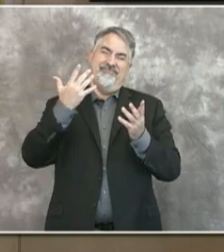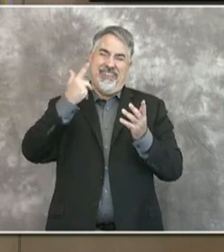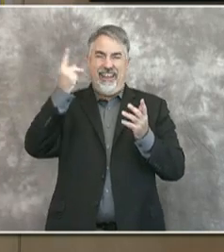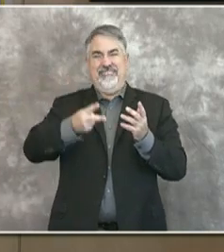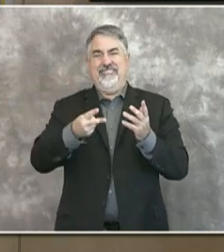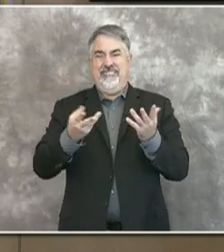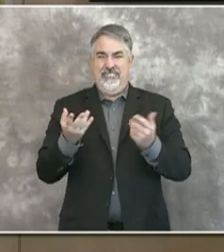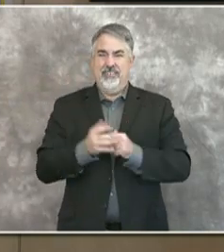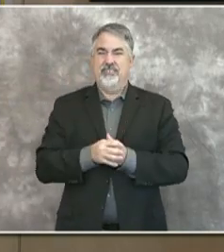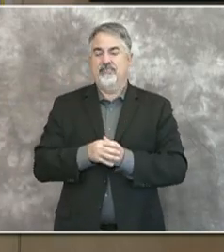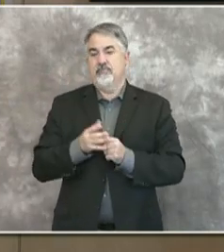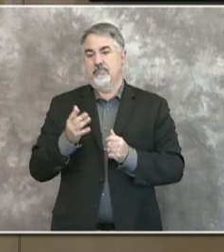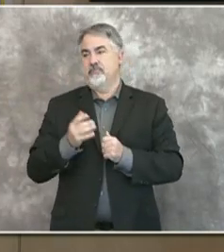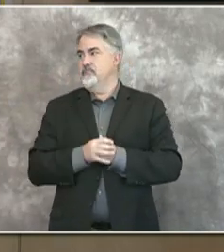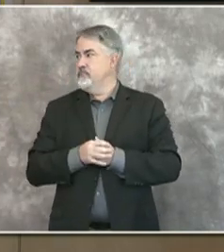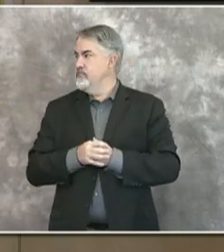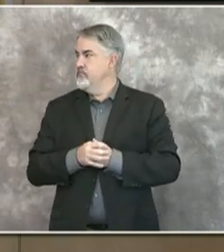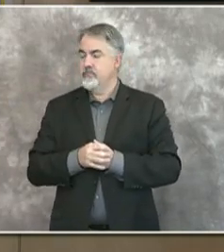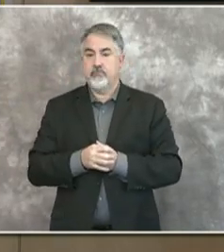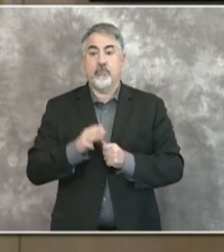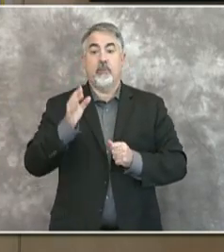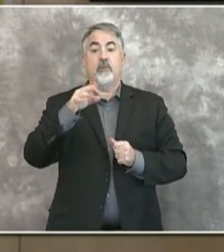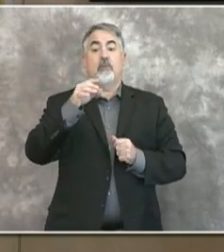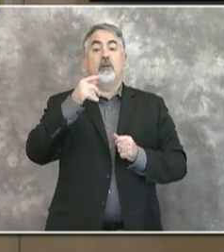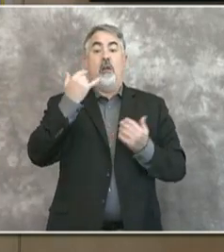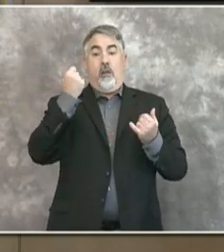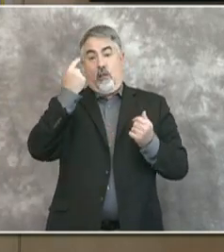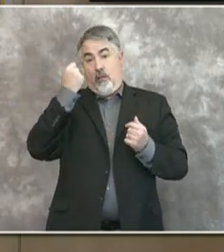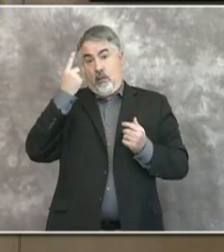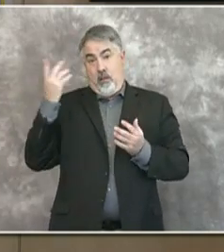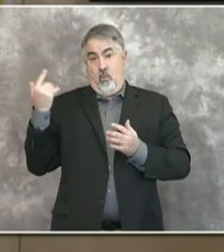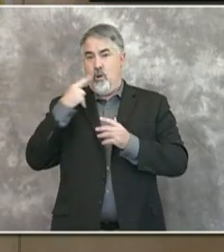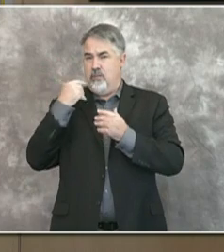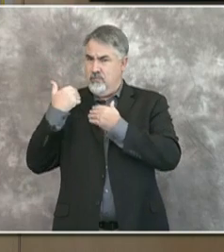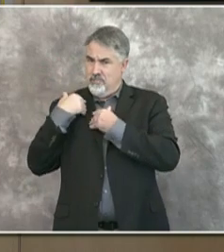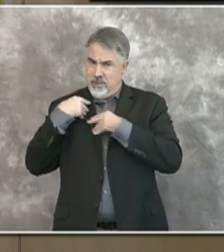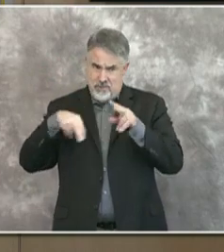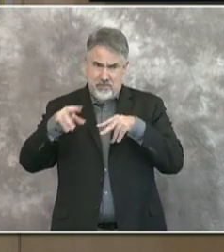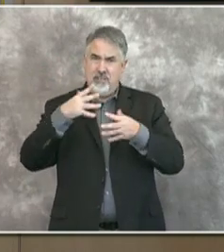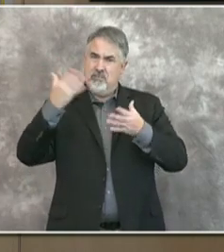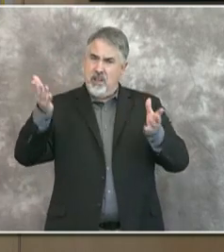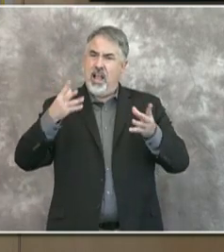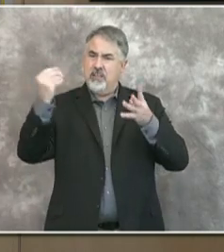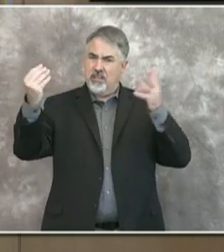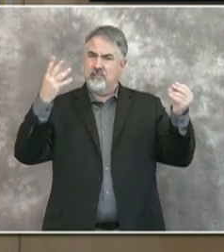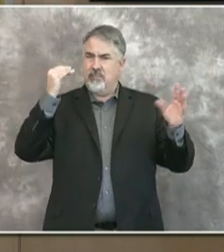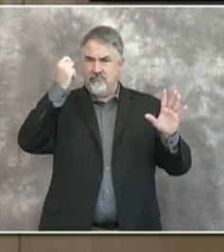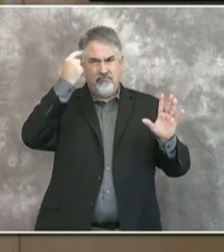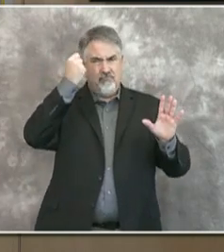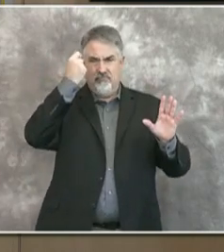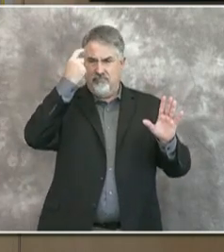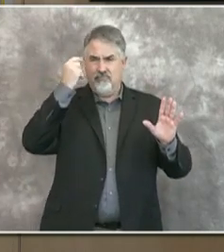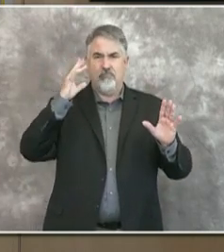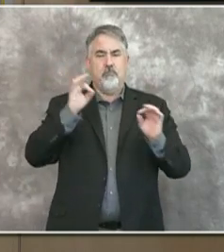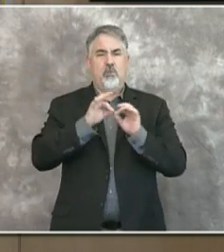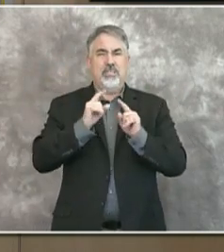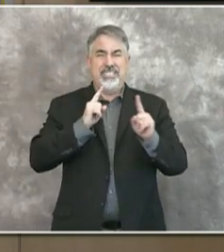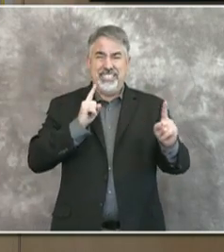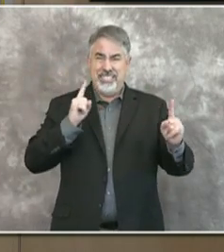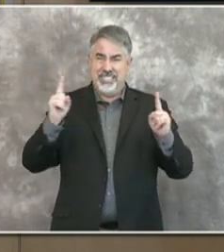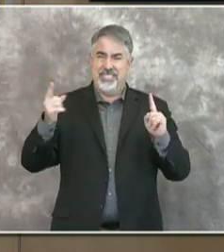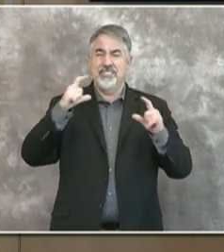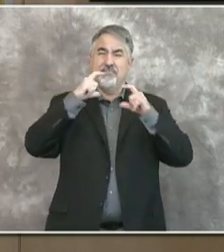make sure that as we get outdoors, we continue to be responsible. We continue to be mindful of physical distancing, of face coverings